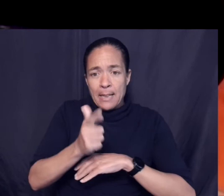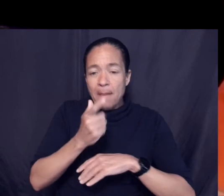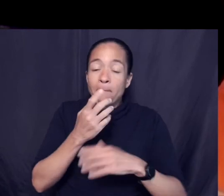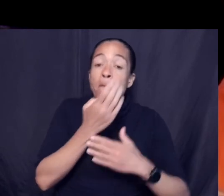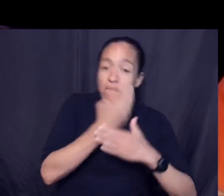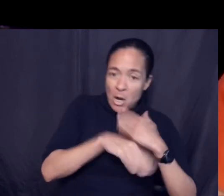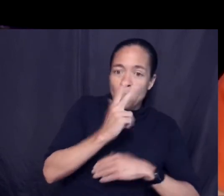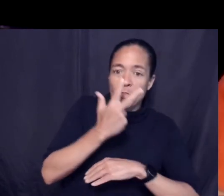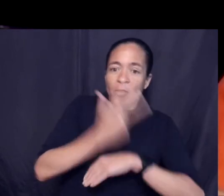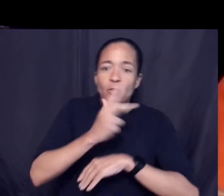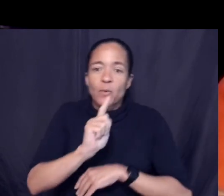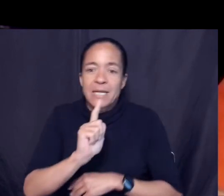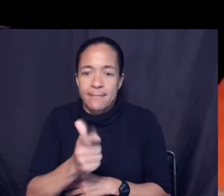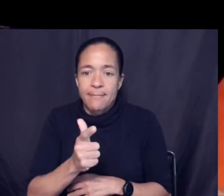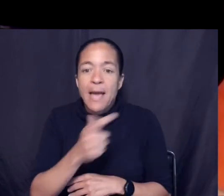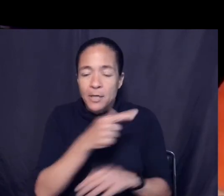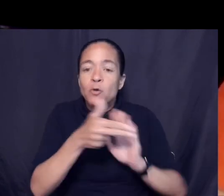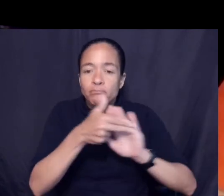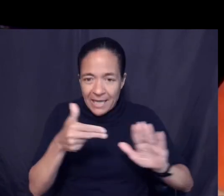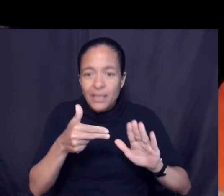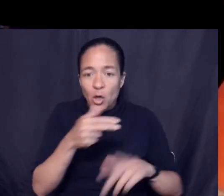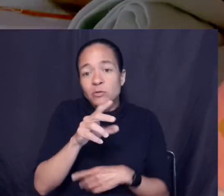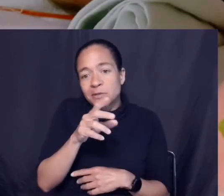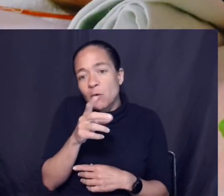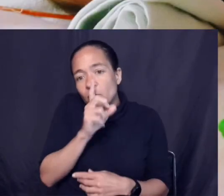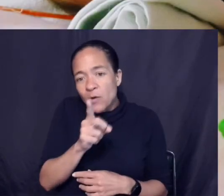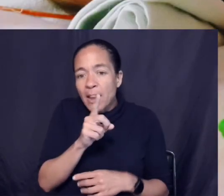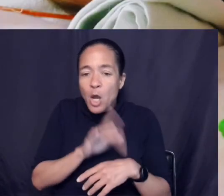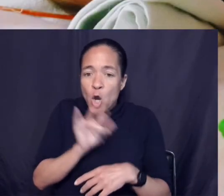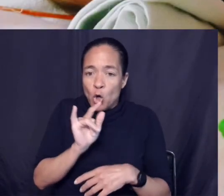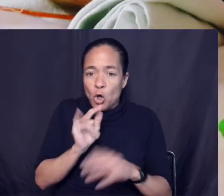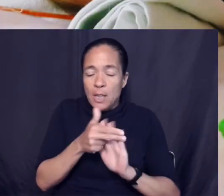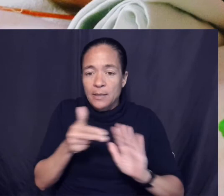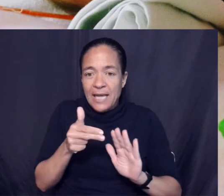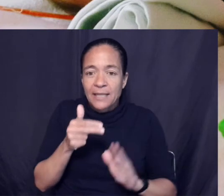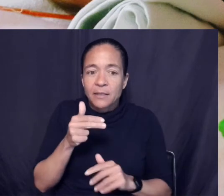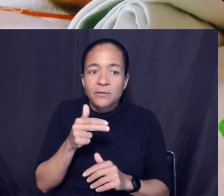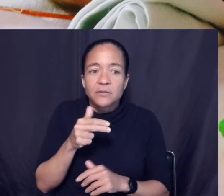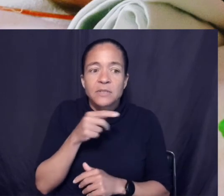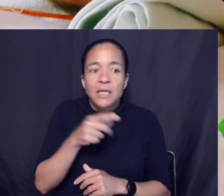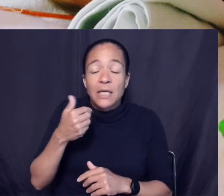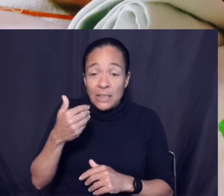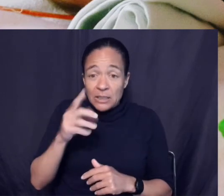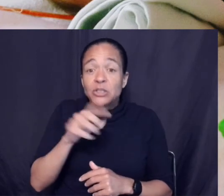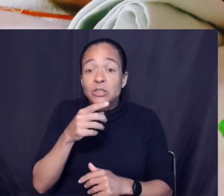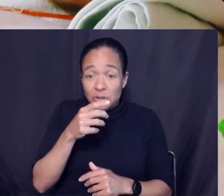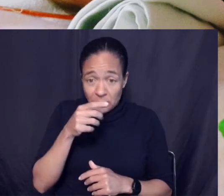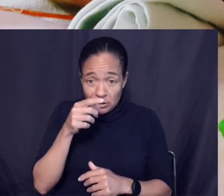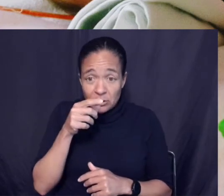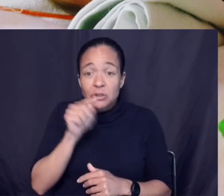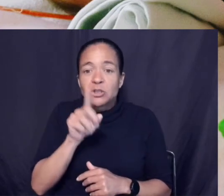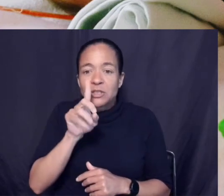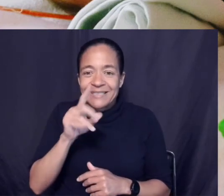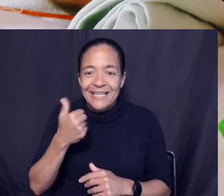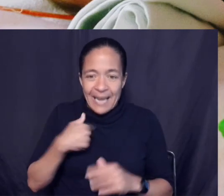after birth. So we did get a diagnosis fairly quickly due to her symptoms. She had